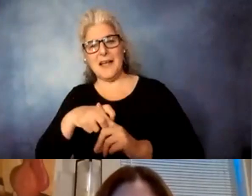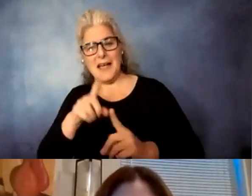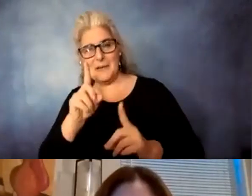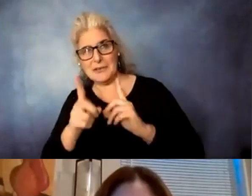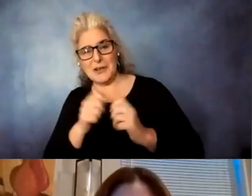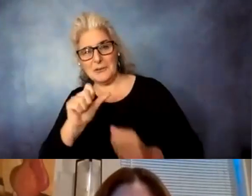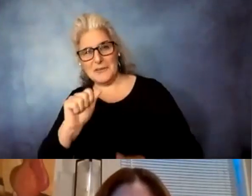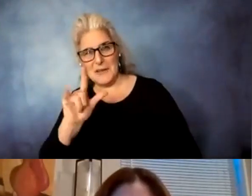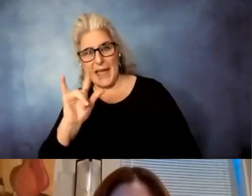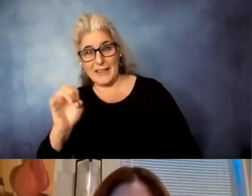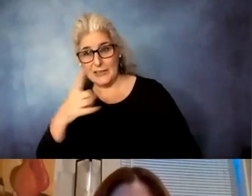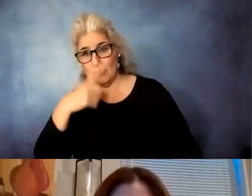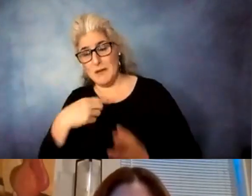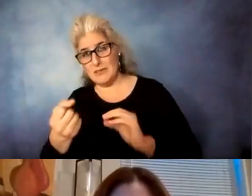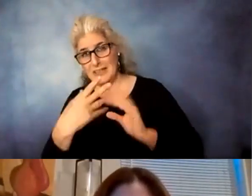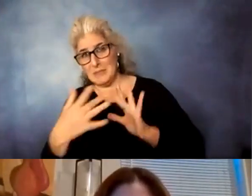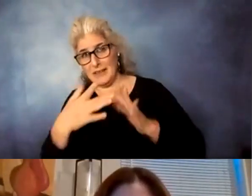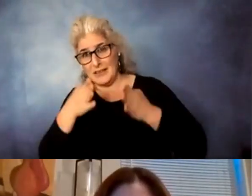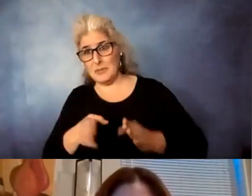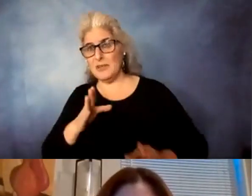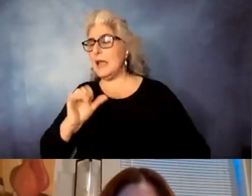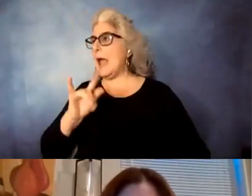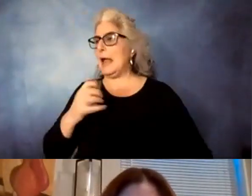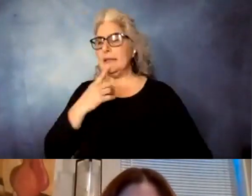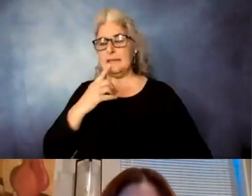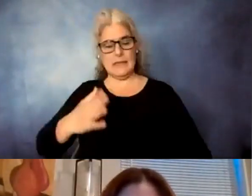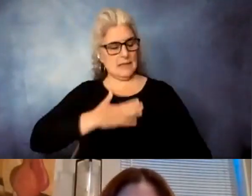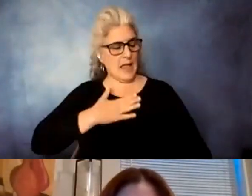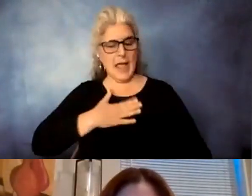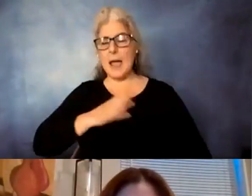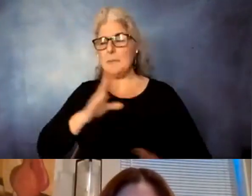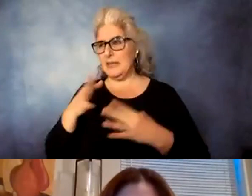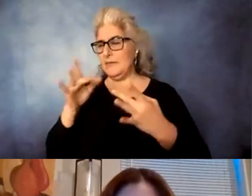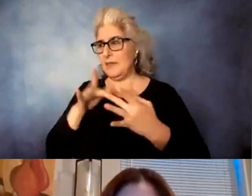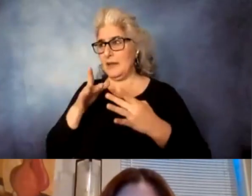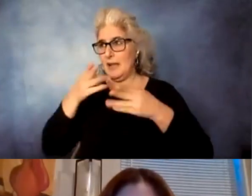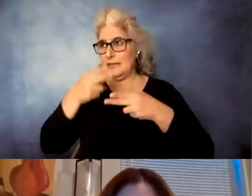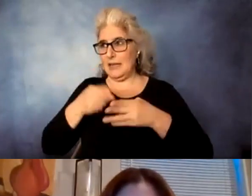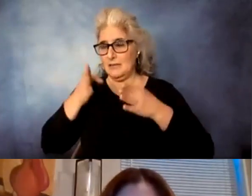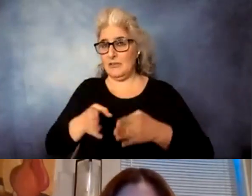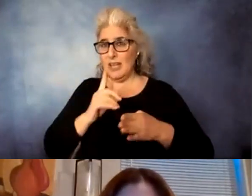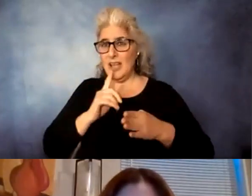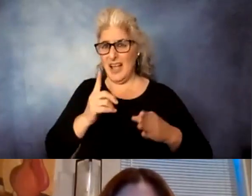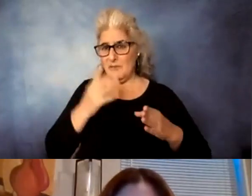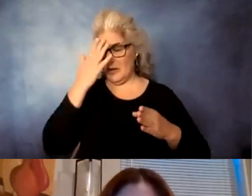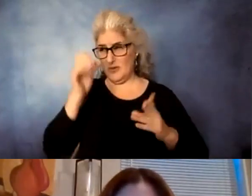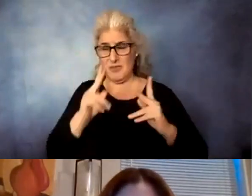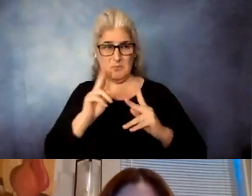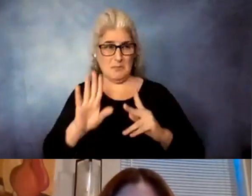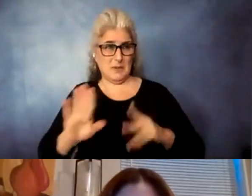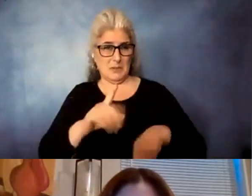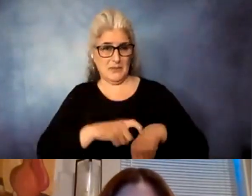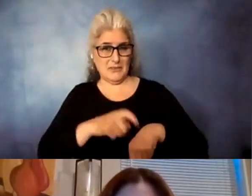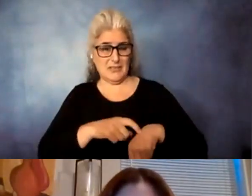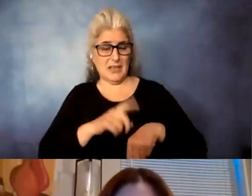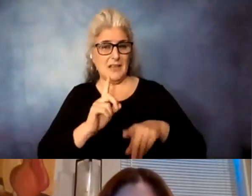that contact person and we can talk to them? Kathy, about that? I'm more than happy to That'd be do great. that. I just want to be mindful of everybody else's time Yeah. because it is Just now one other